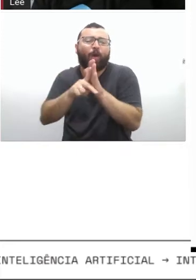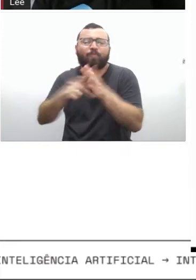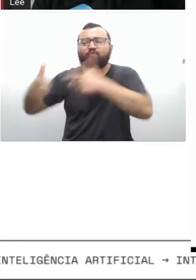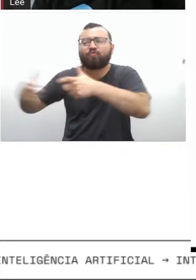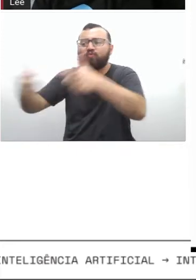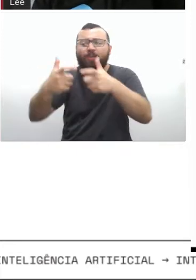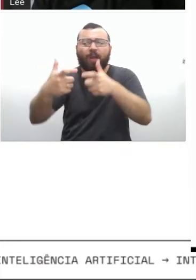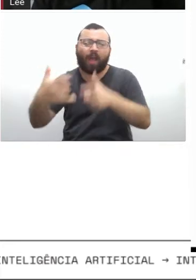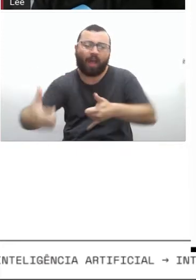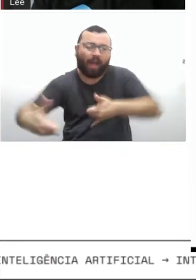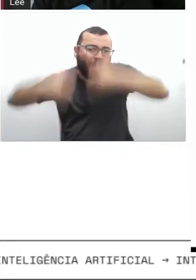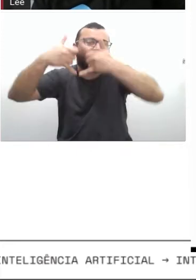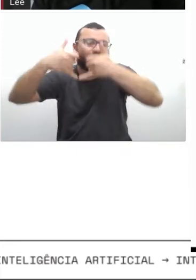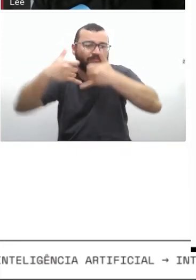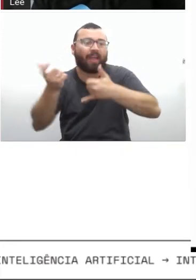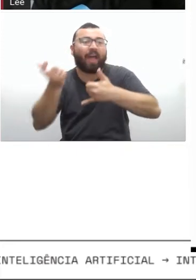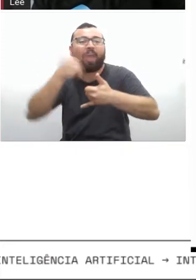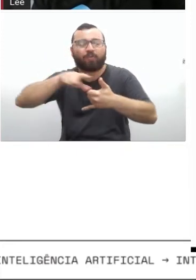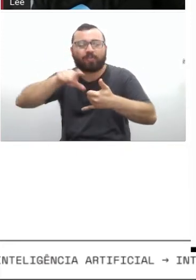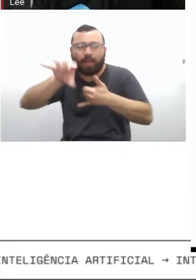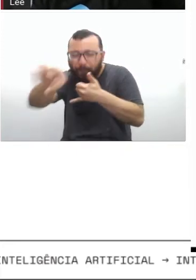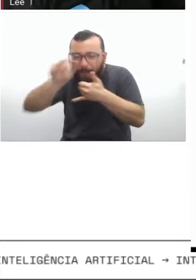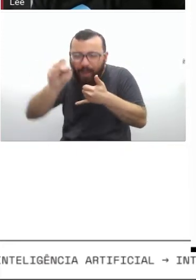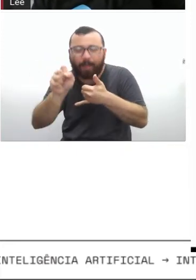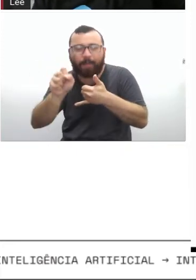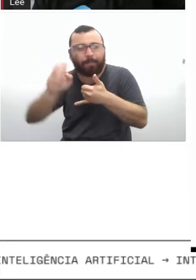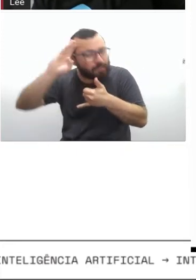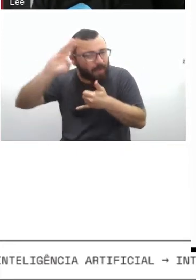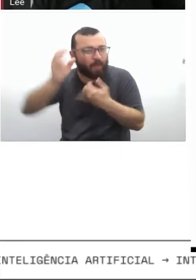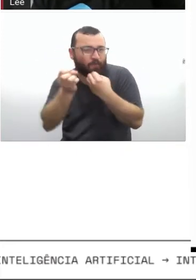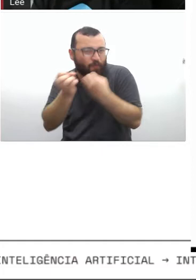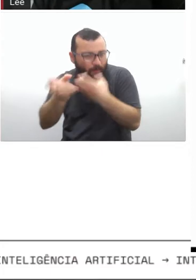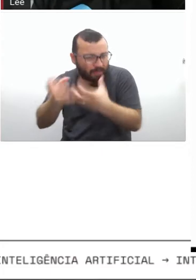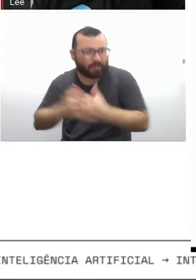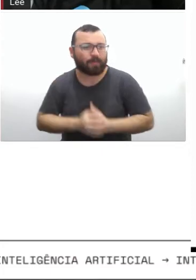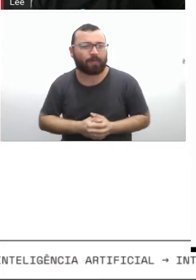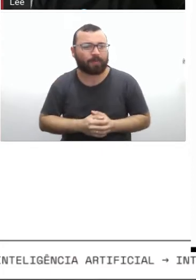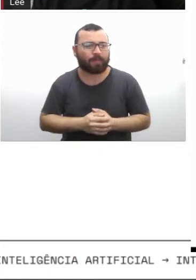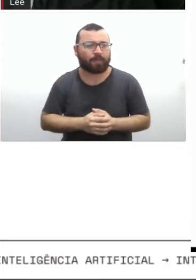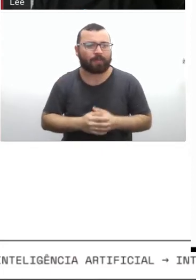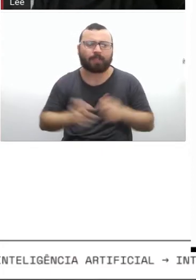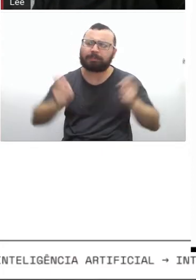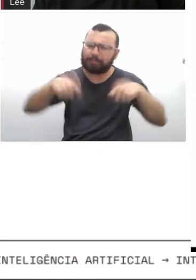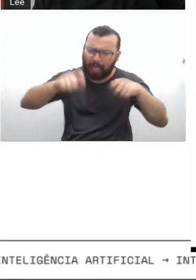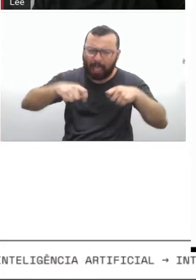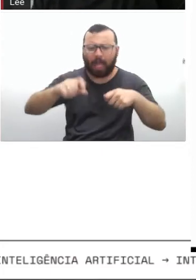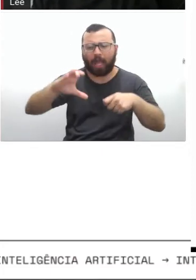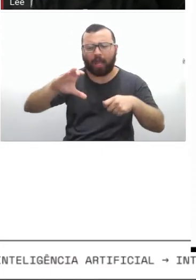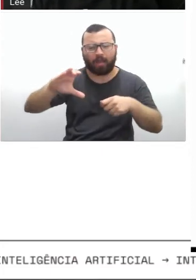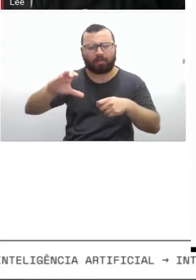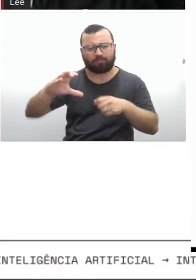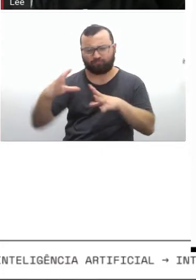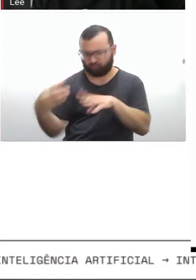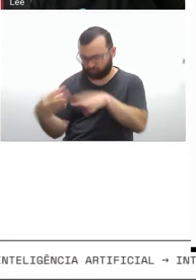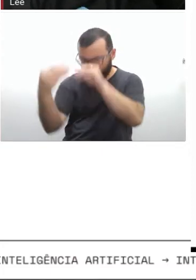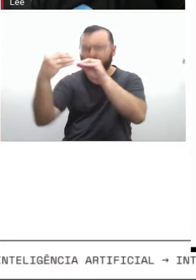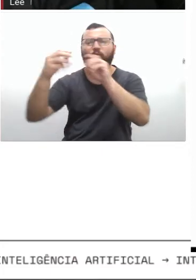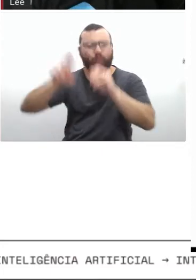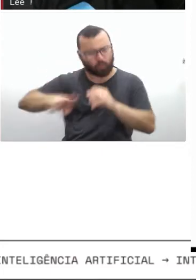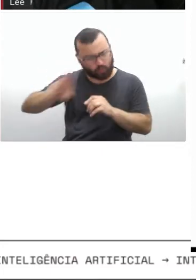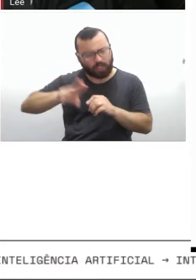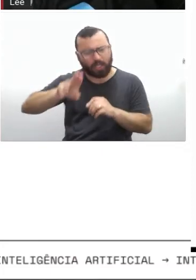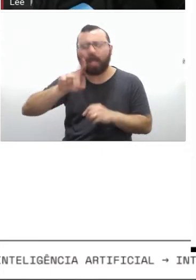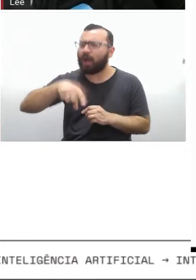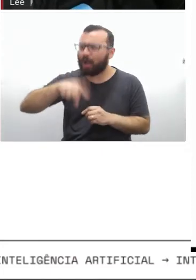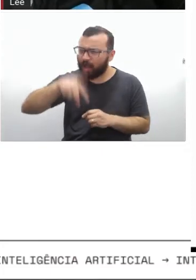collect the call drivers of a call. But you can use it with Dialogflow and chatbots as well. And it's